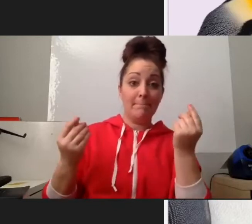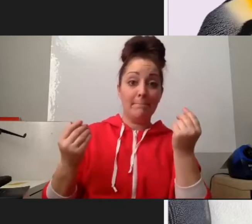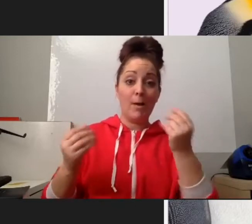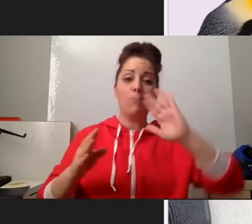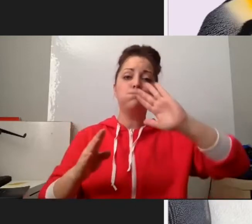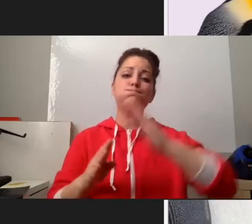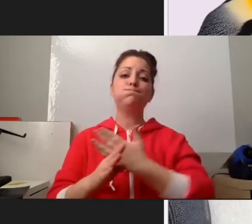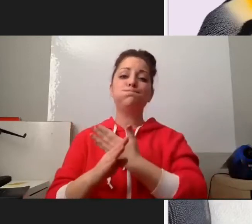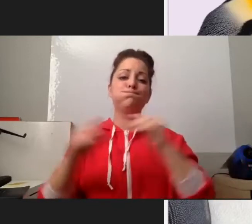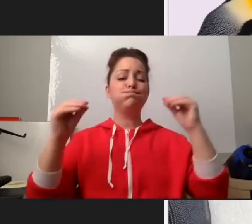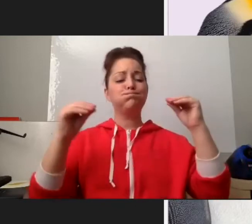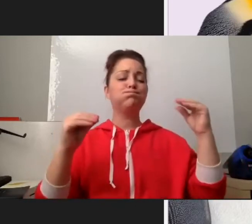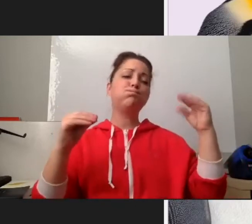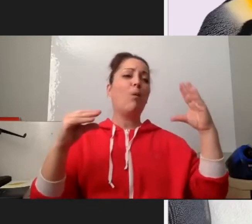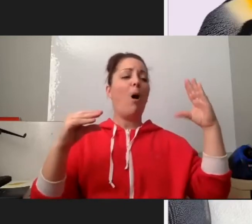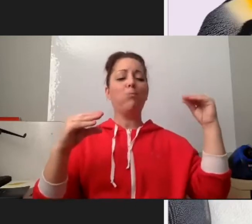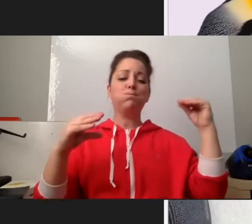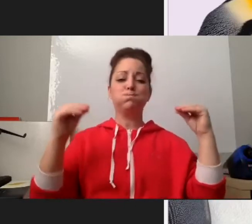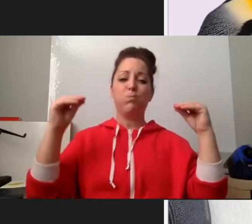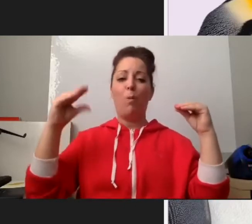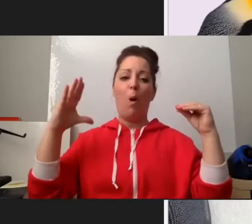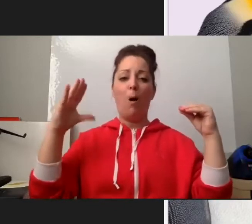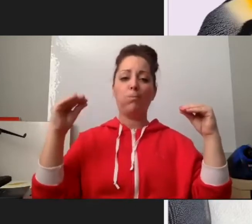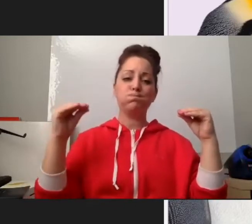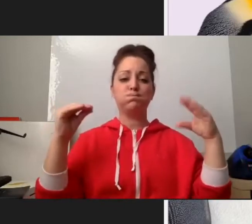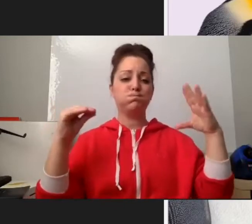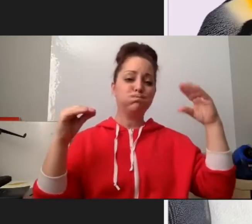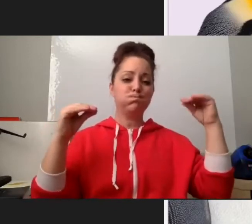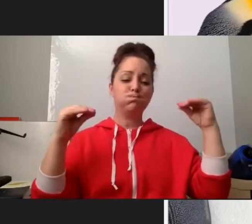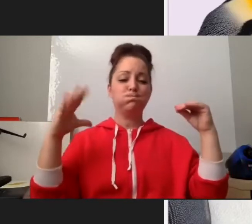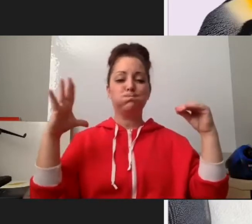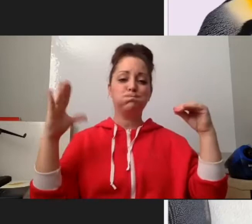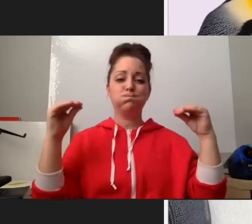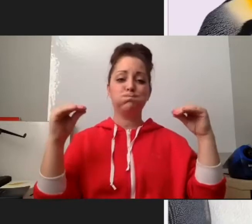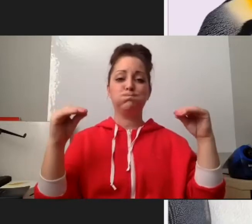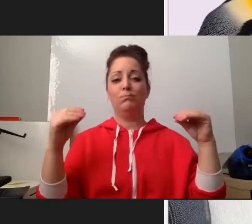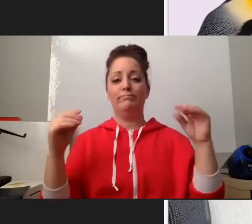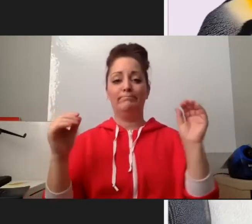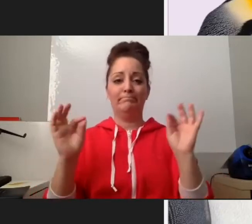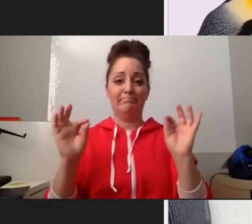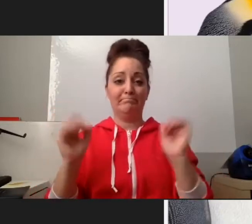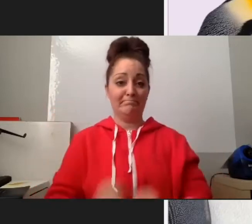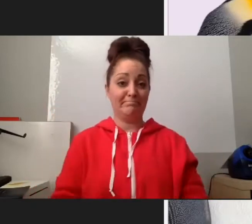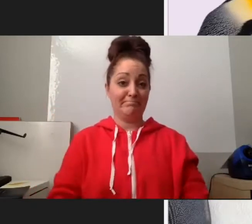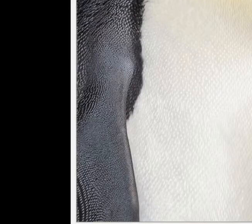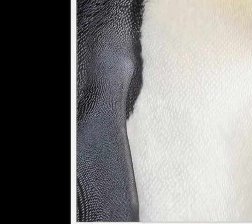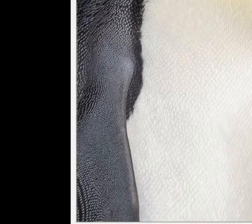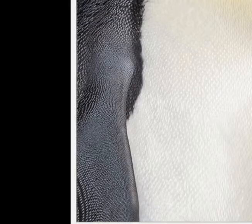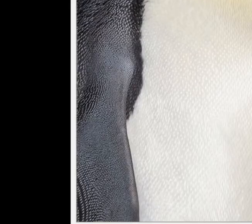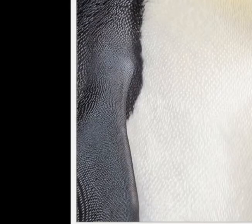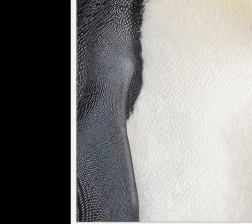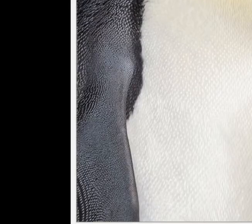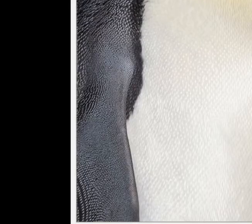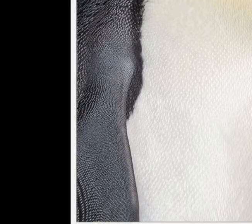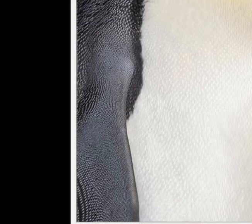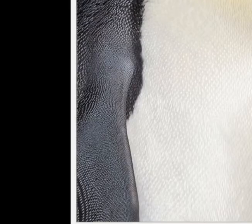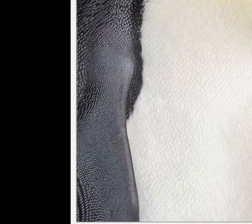The two parents sing together before the mother penguin leaves.